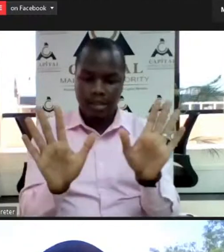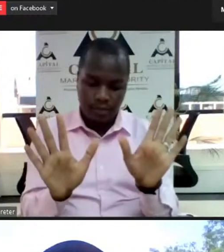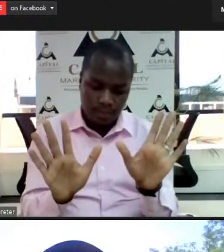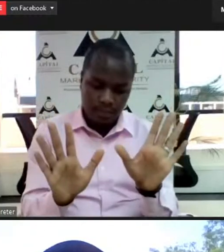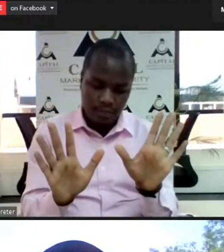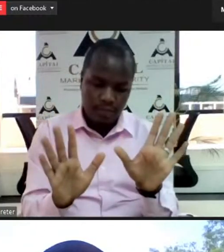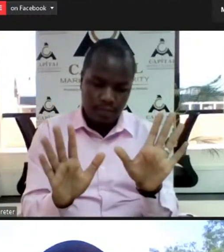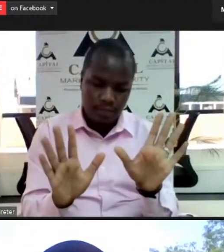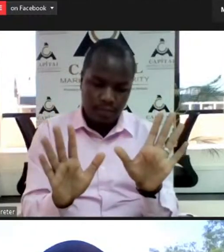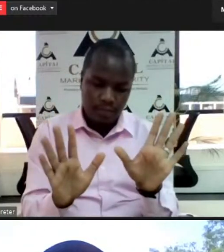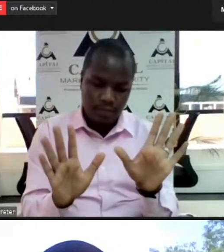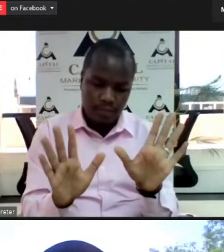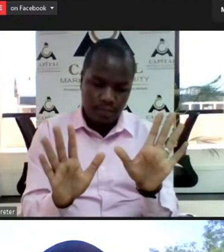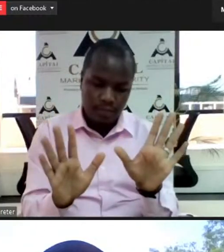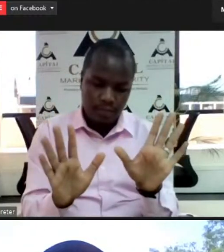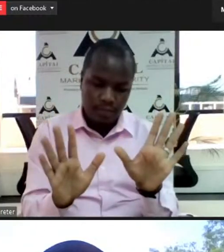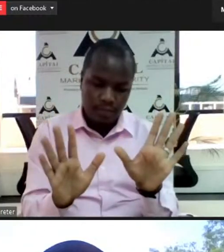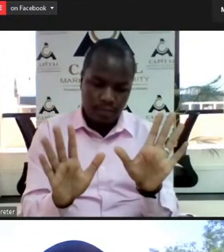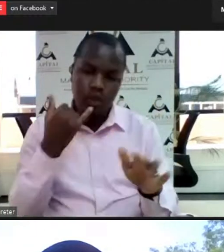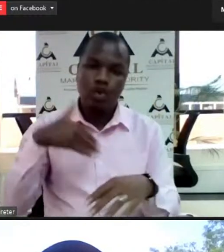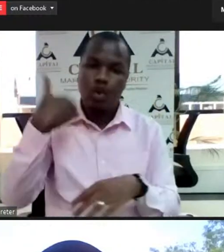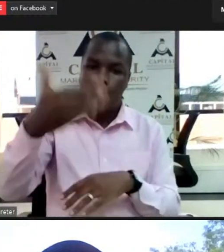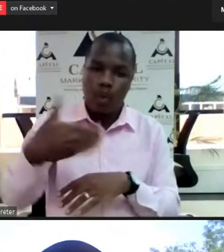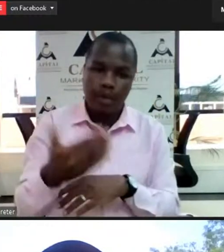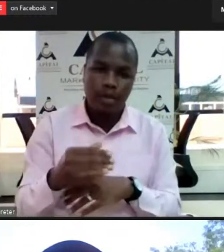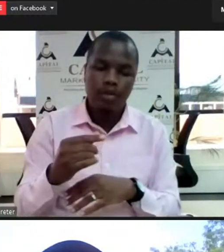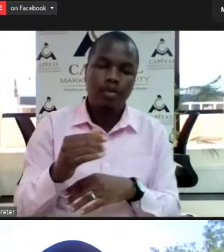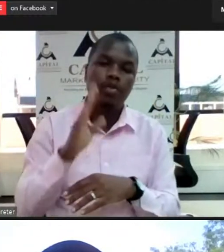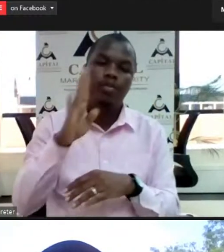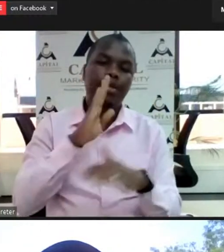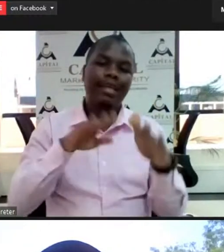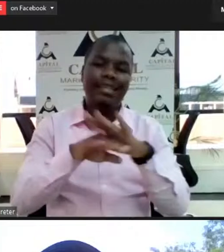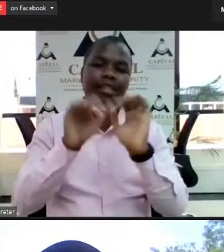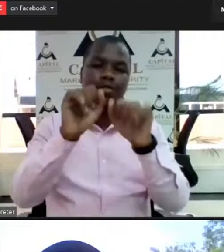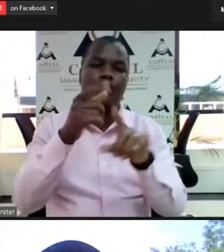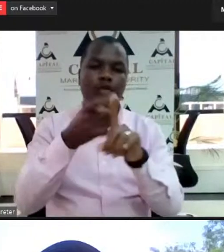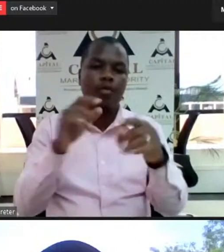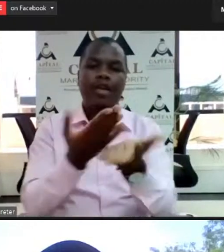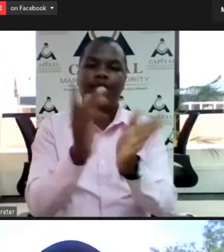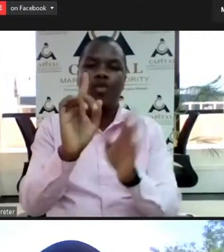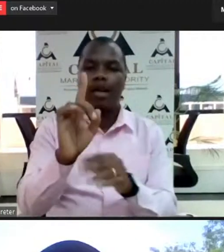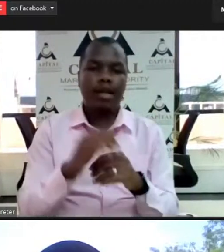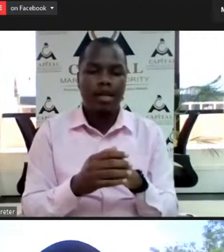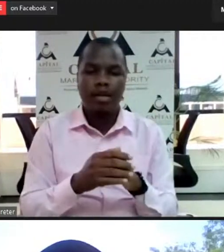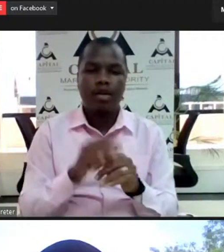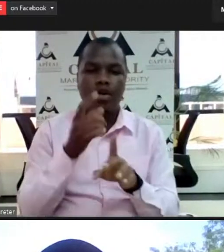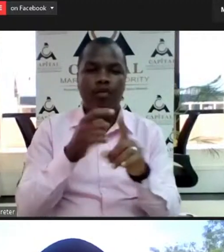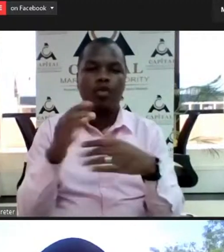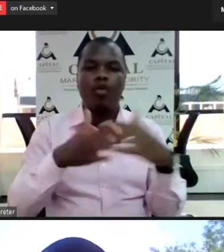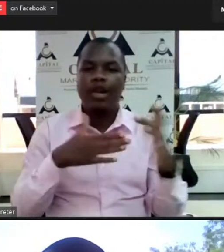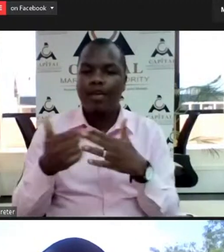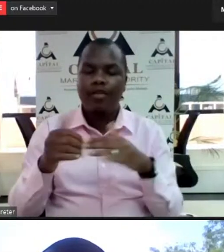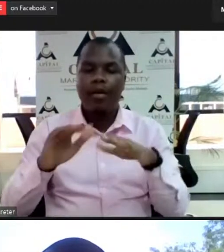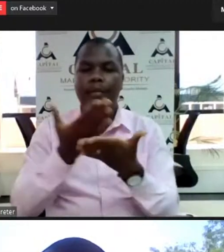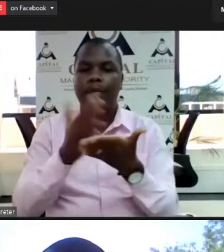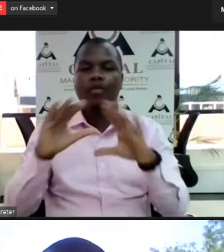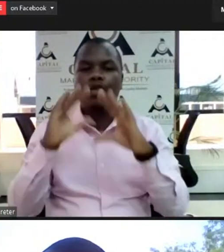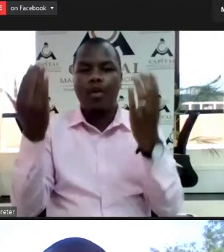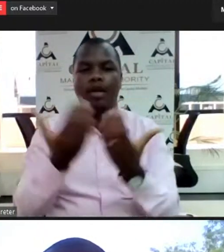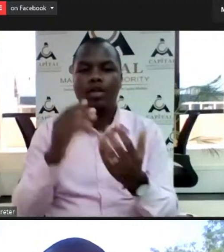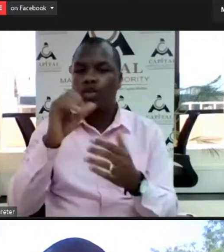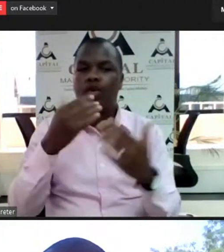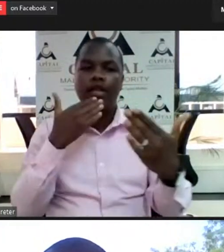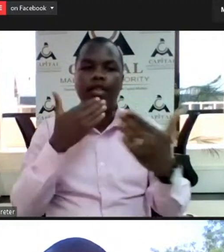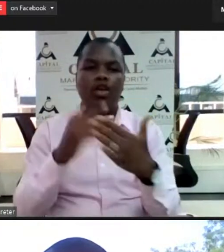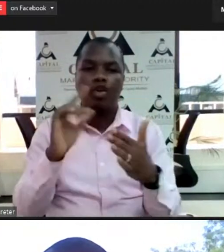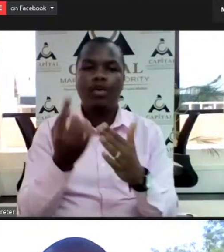is always going to be accessible from everyone, from whichever part of the world. So thank you